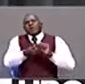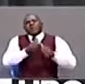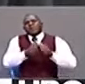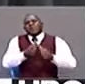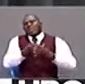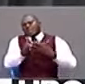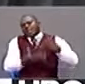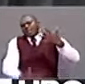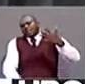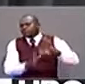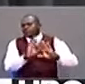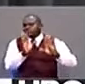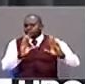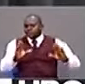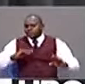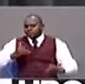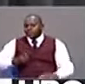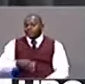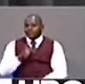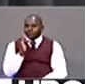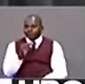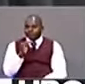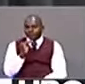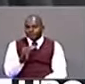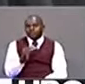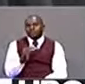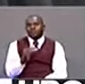that. Madam Speaker,